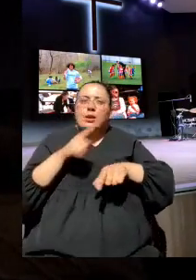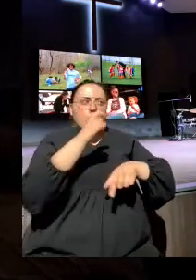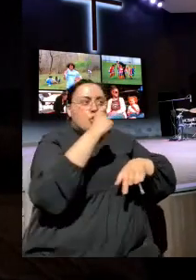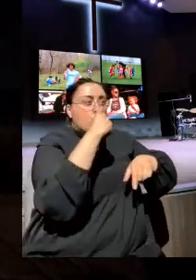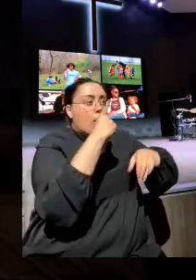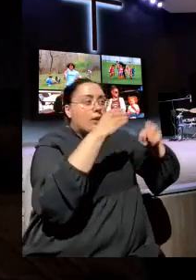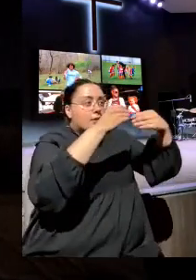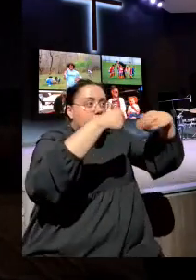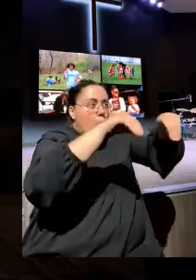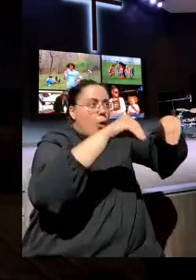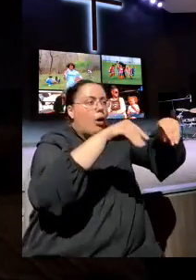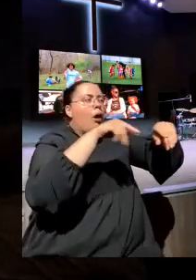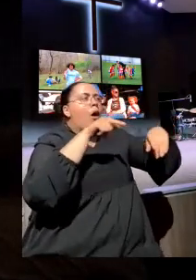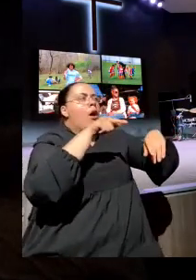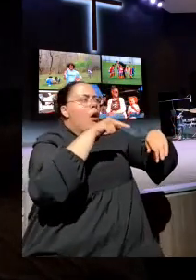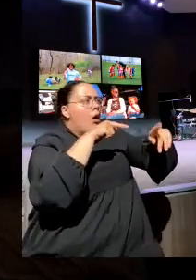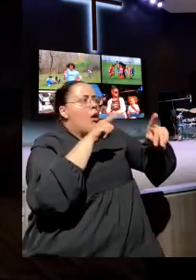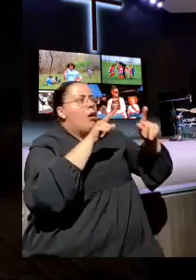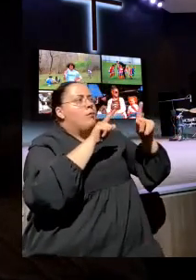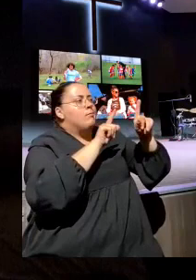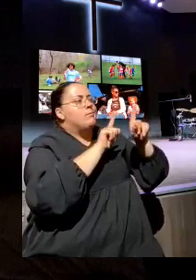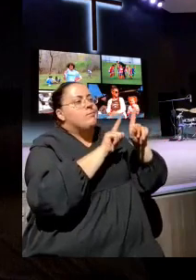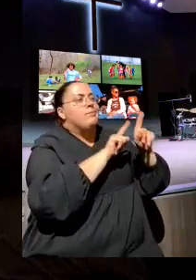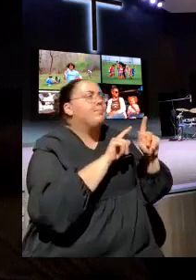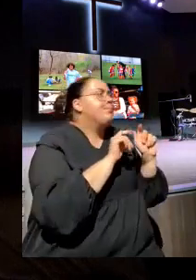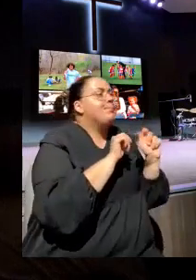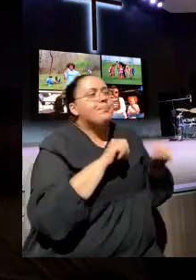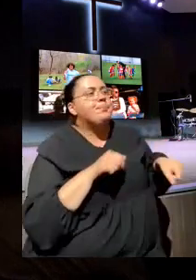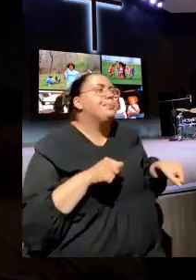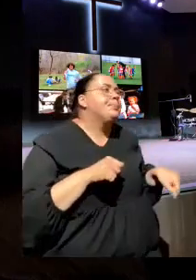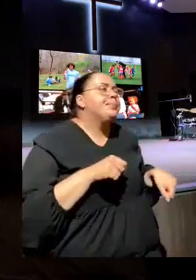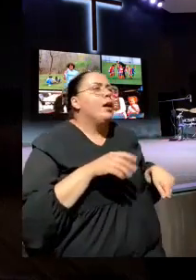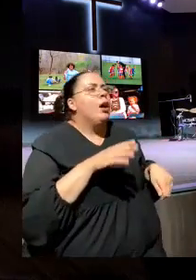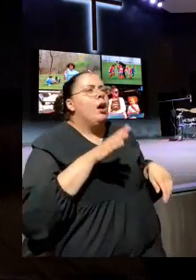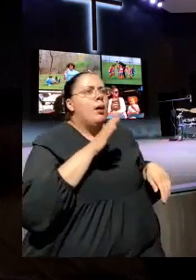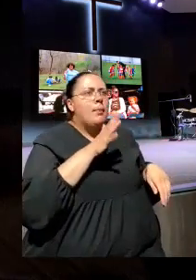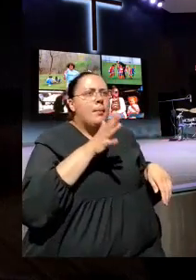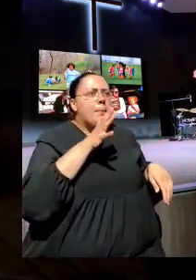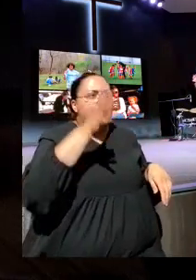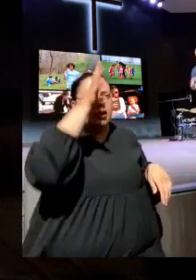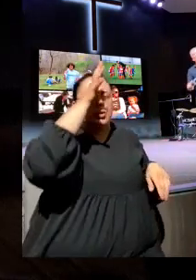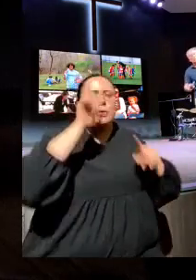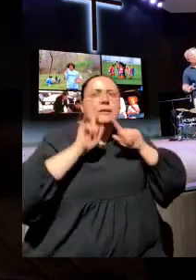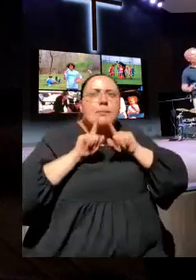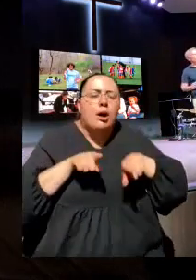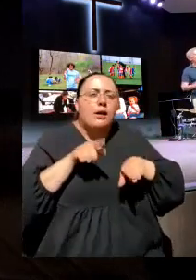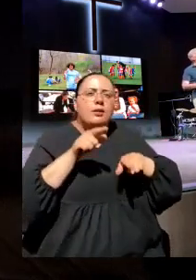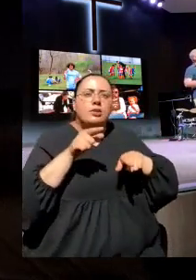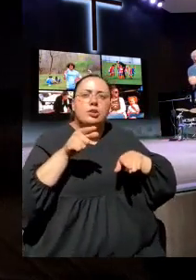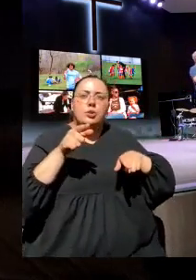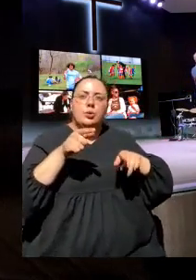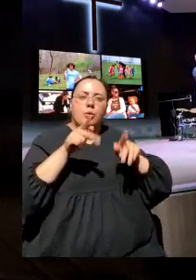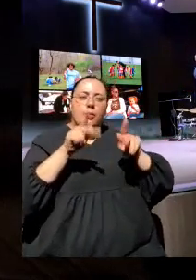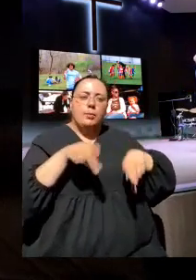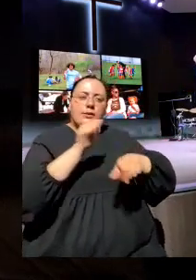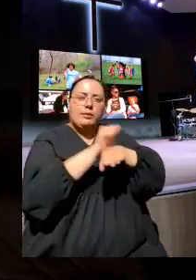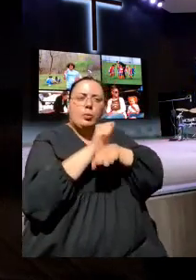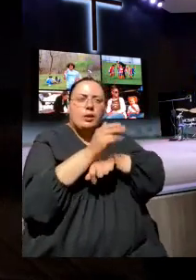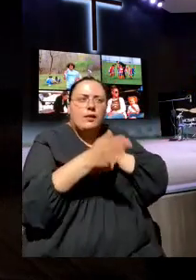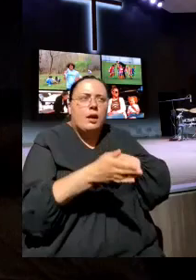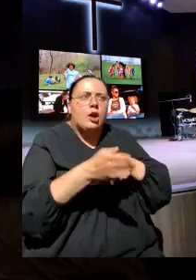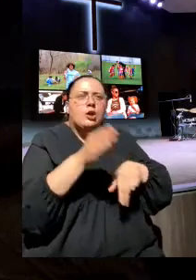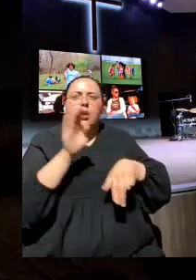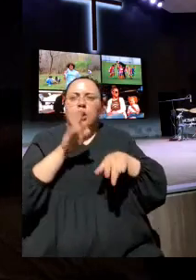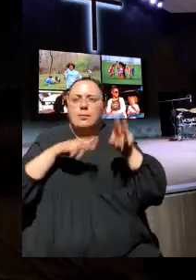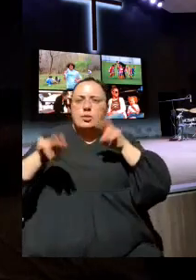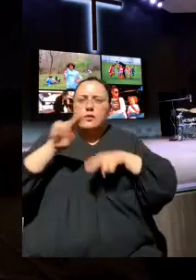They're watching how you deal with a driver who cuts you off. When they're watching how you engage your neighbors. They're observing your